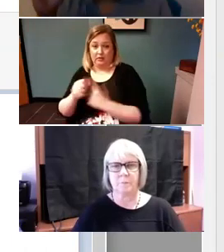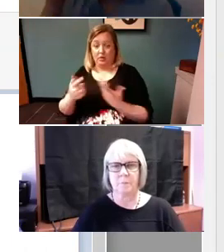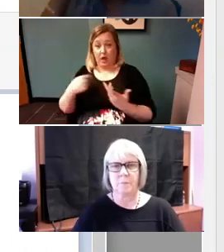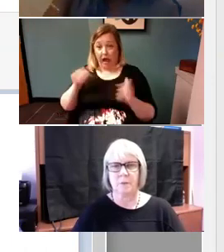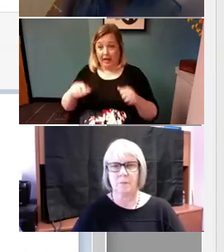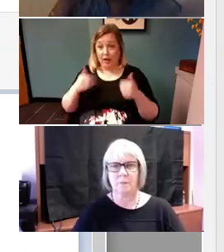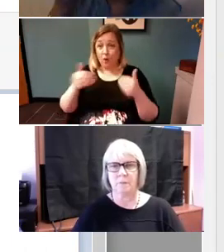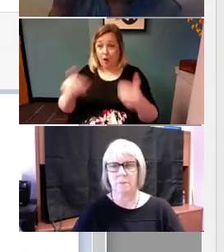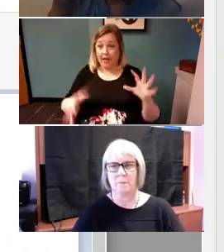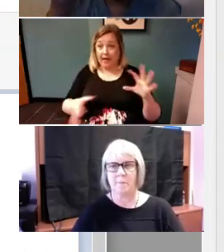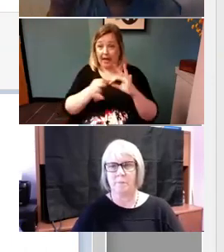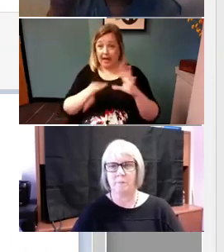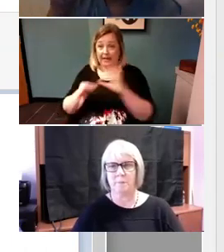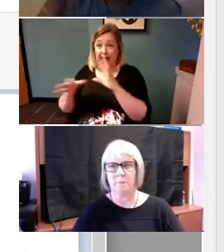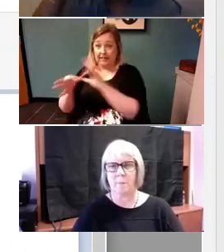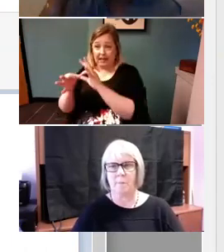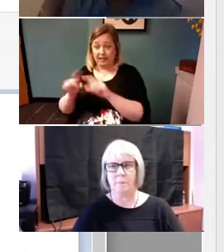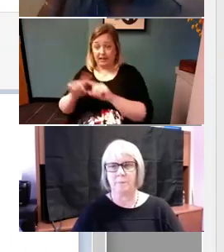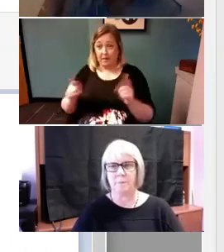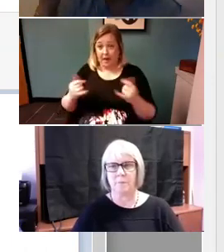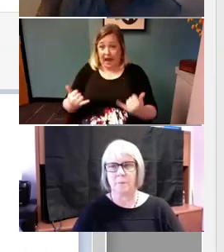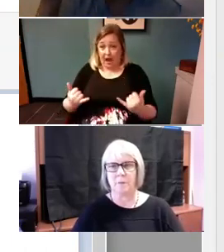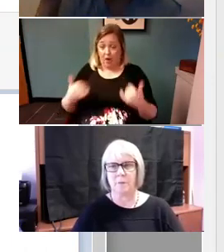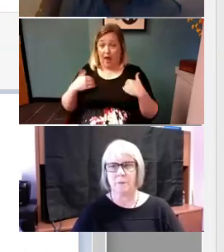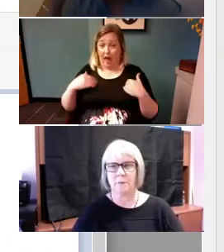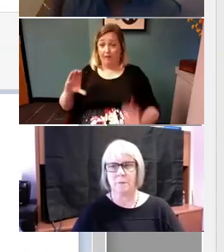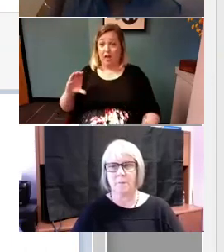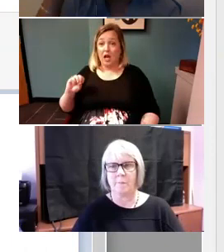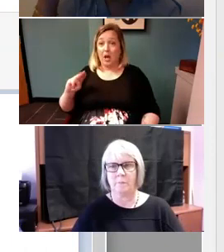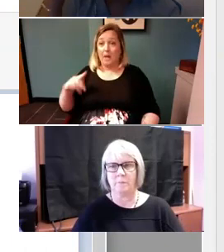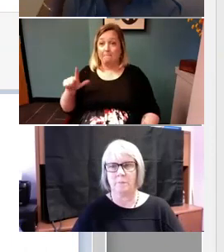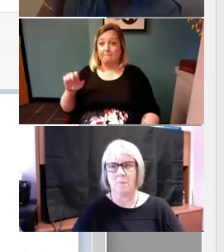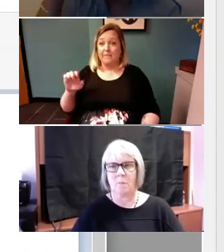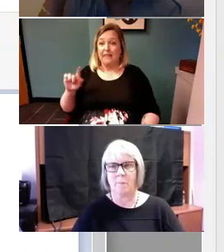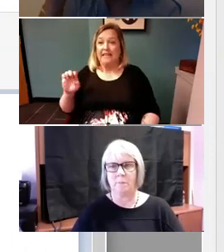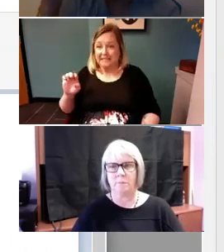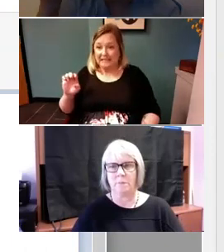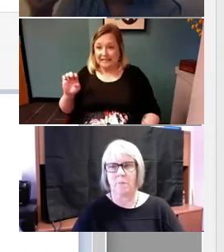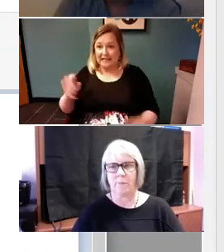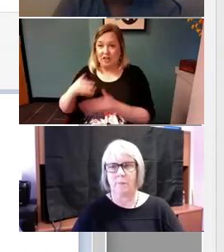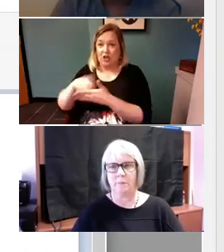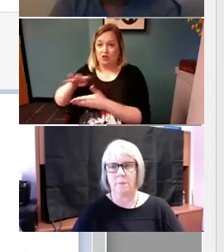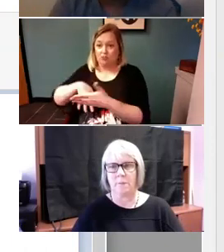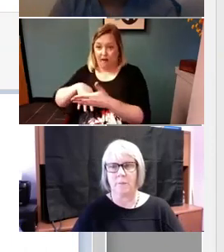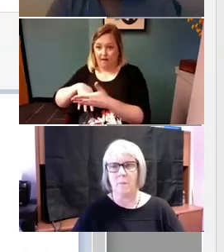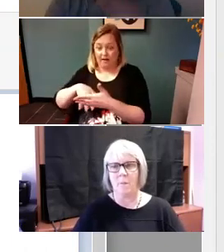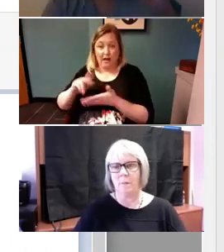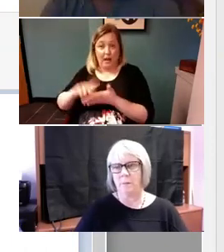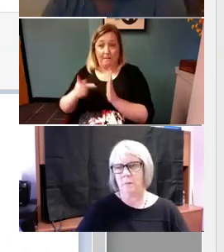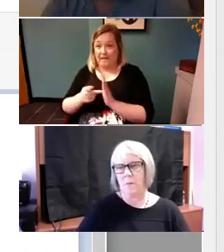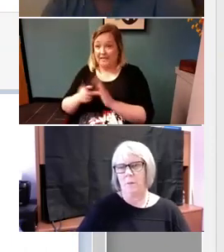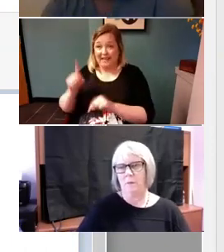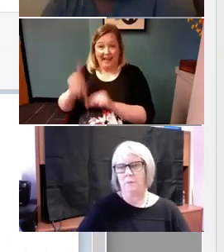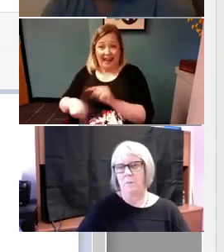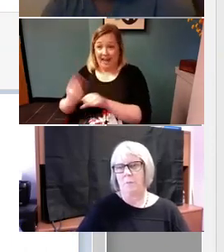complete graph with 5 nodes, I cannot color them with 4 different colors, because